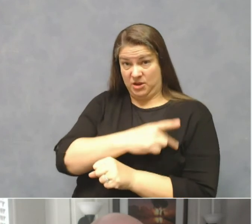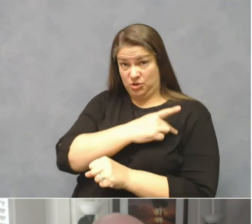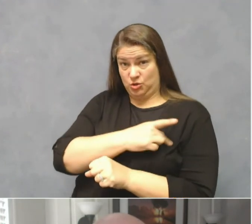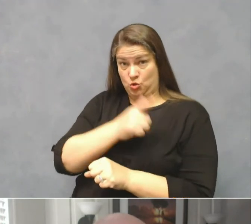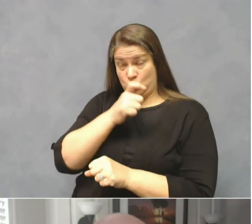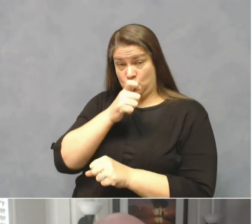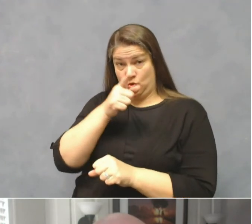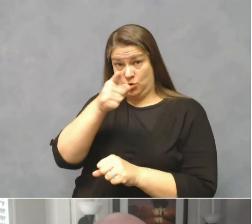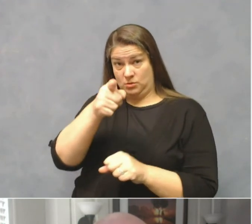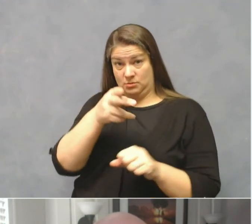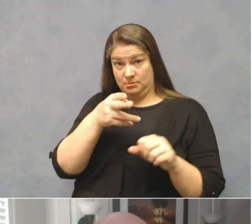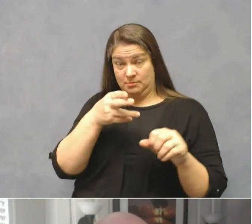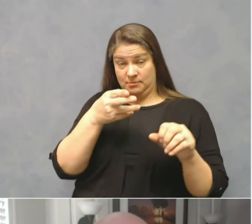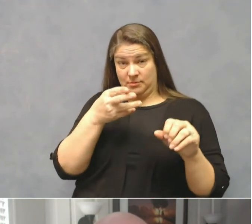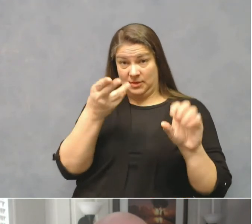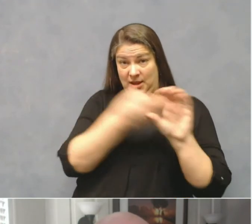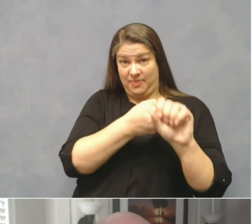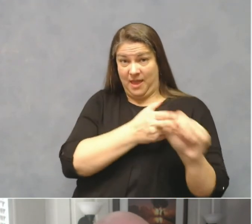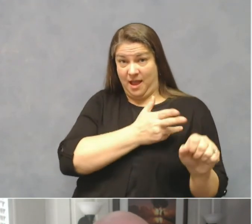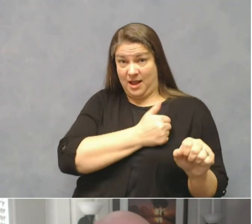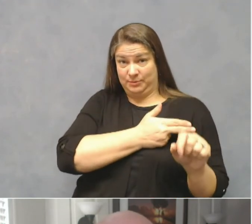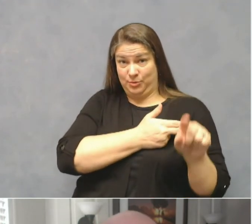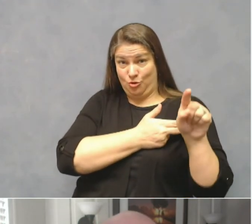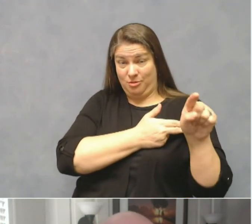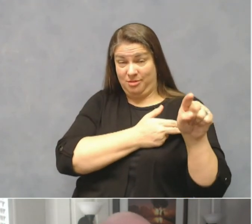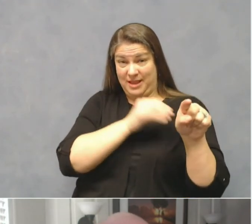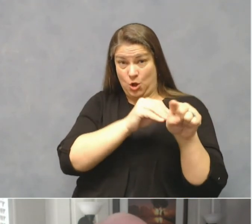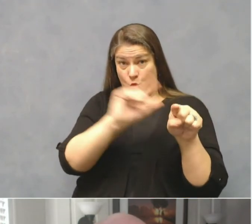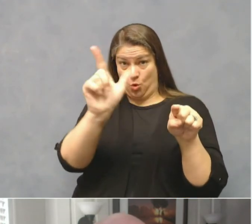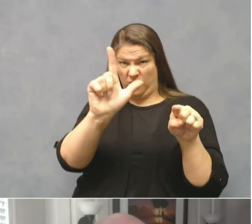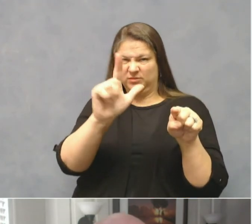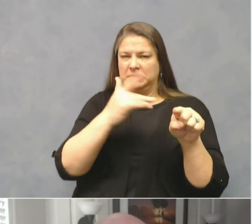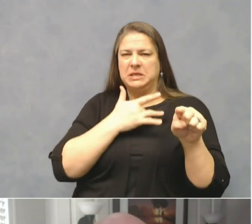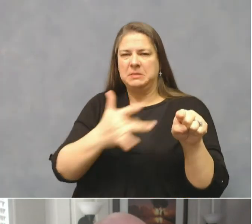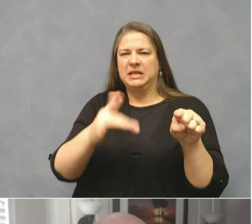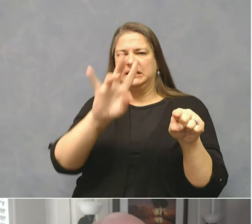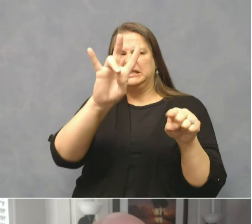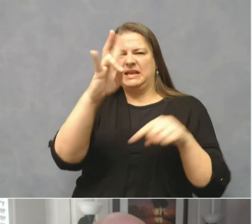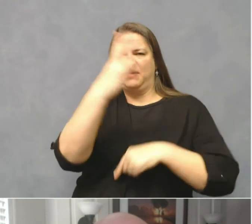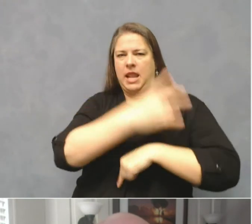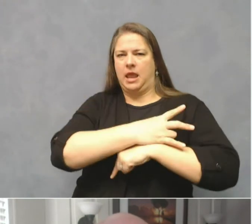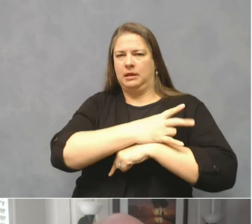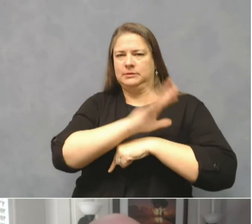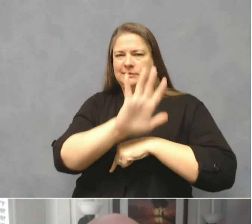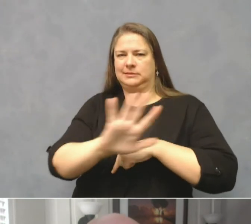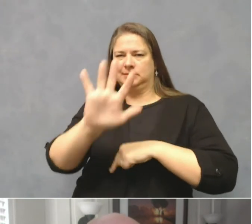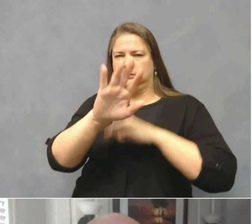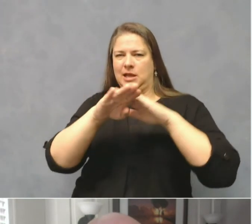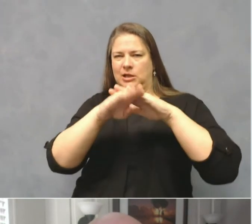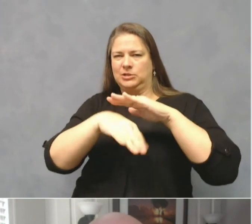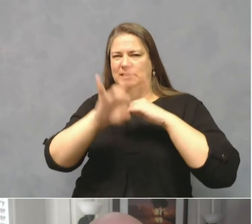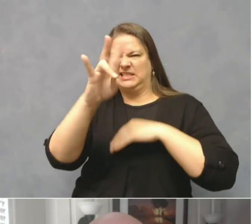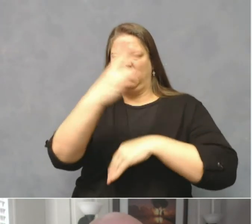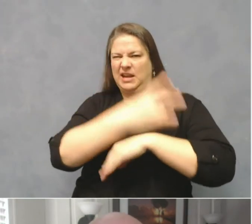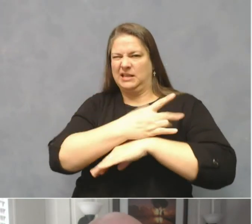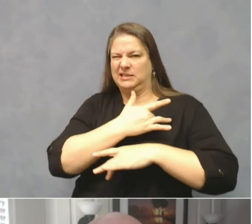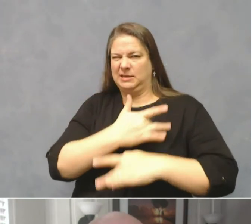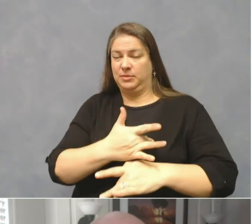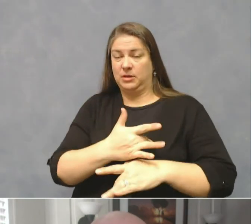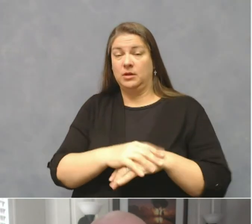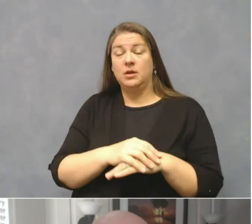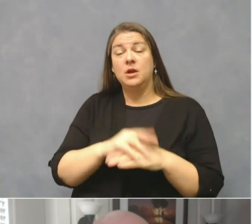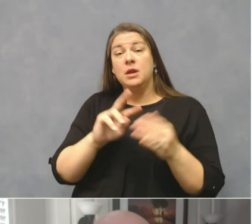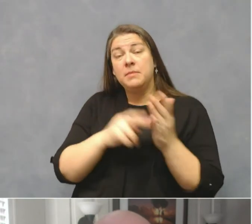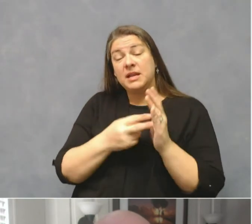in the hospital for just under 7 days. That's when you average them all in. So this is not just 1,600 people in the